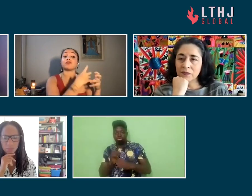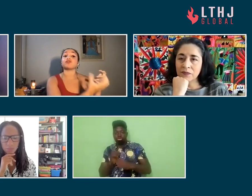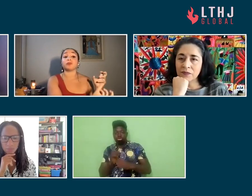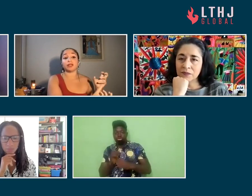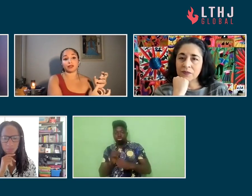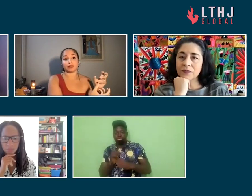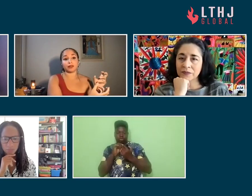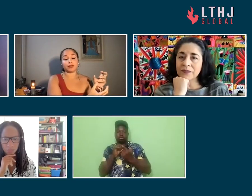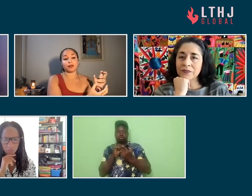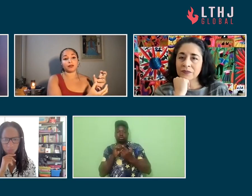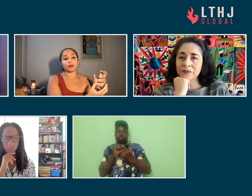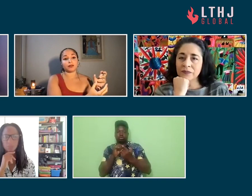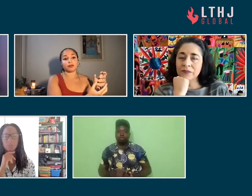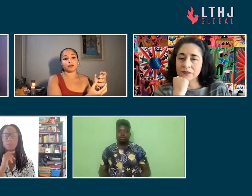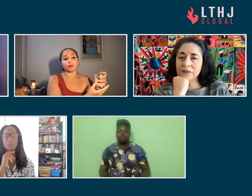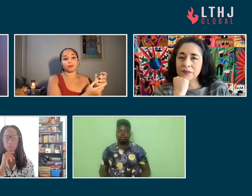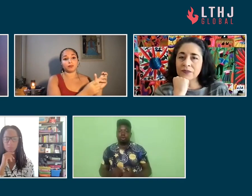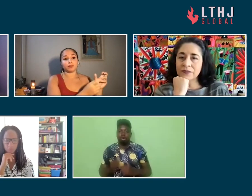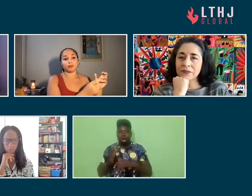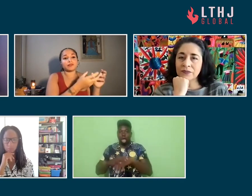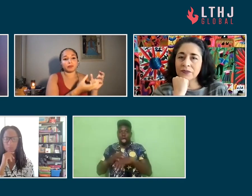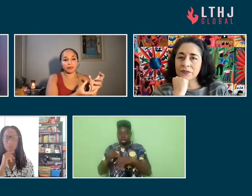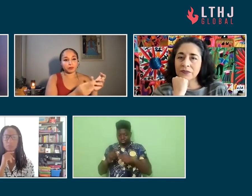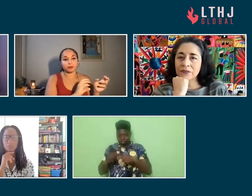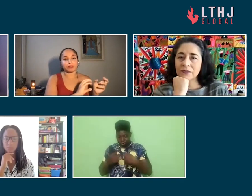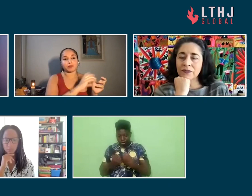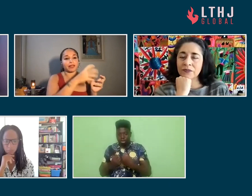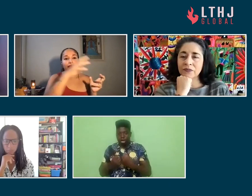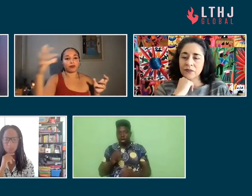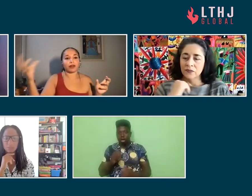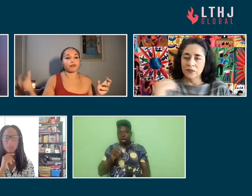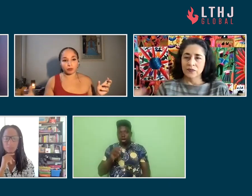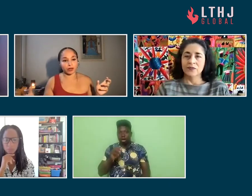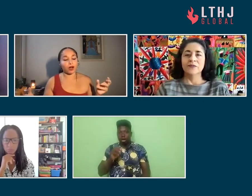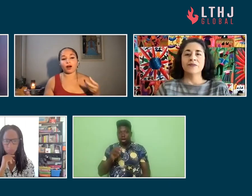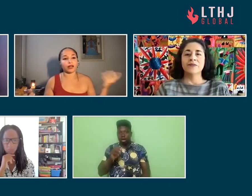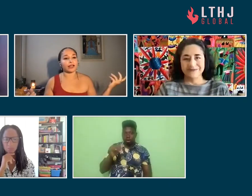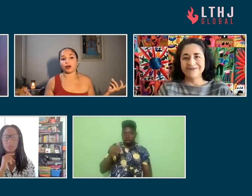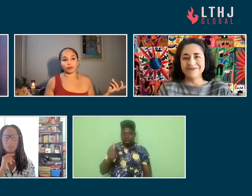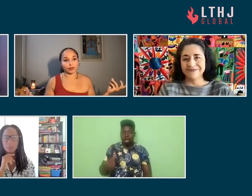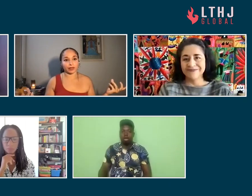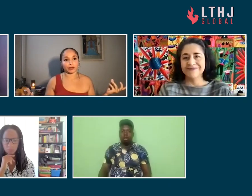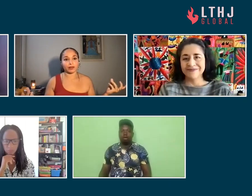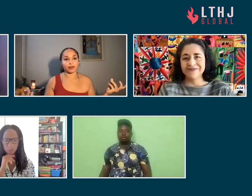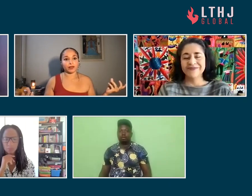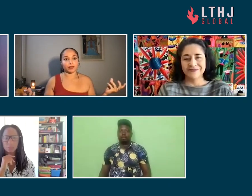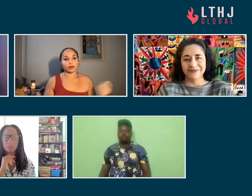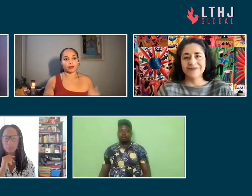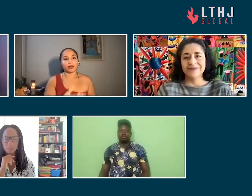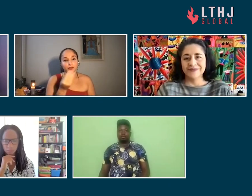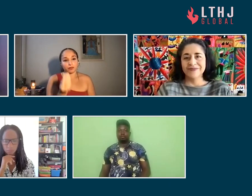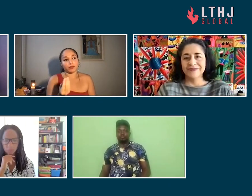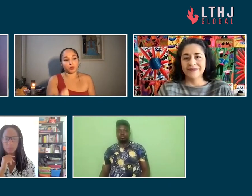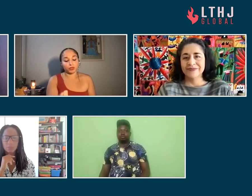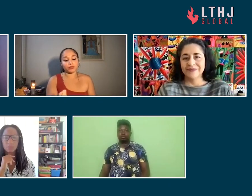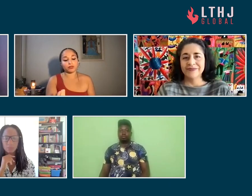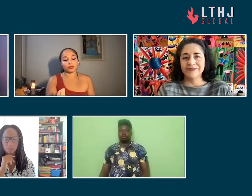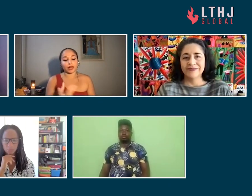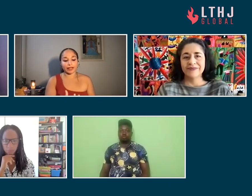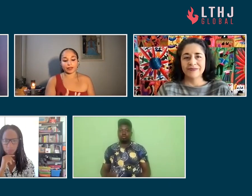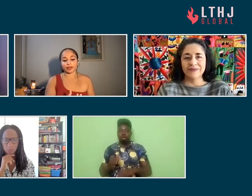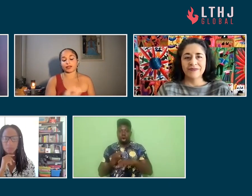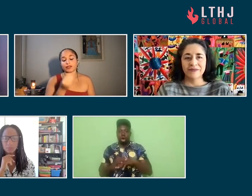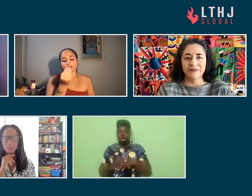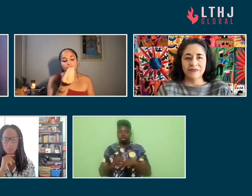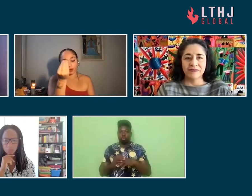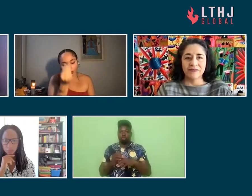way the wound plays out on social media. But trust and believe the wound is playing out everywhere, on and offline. And